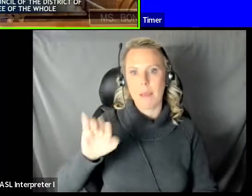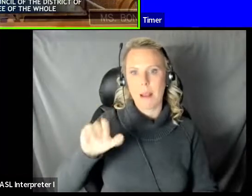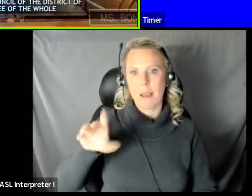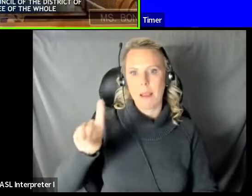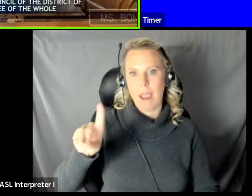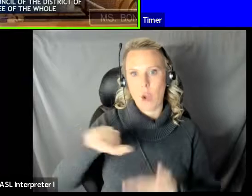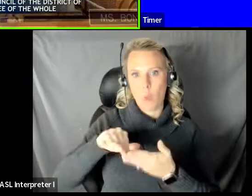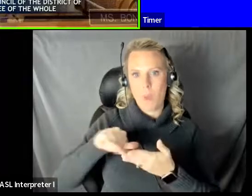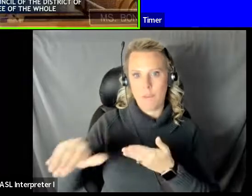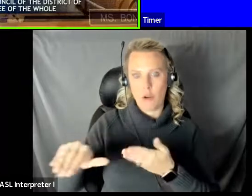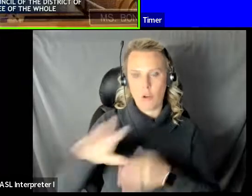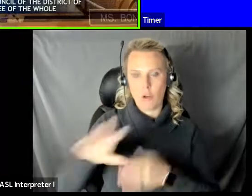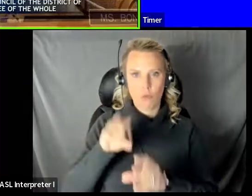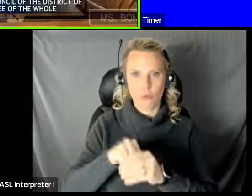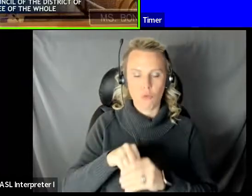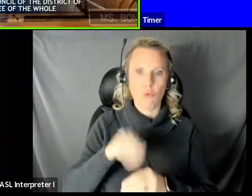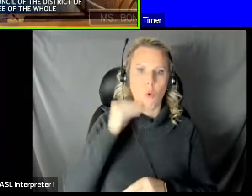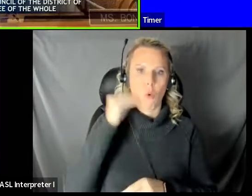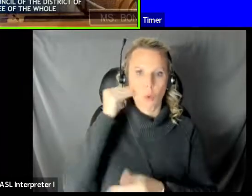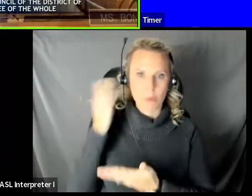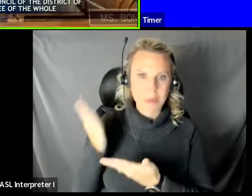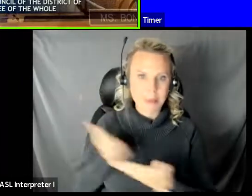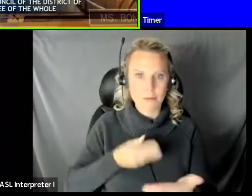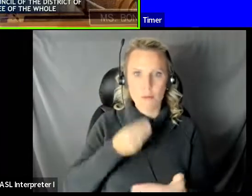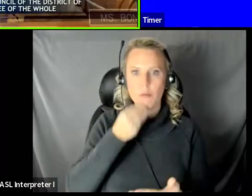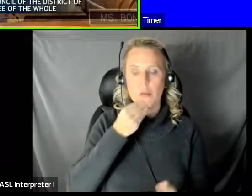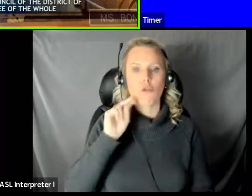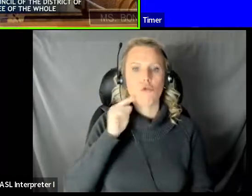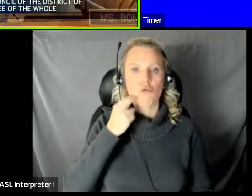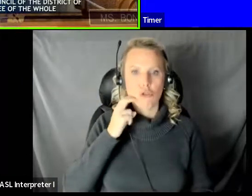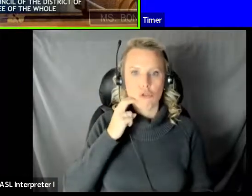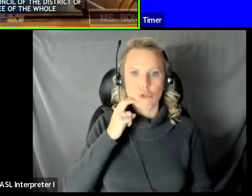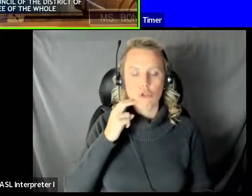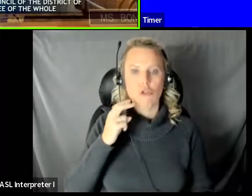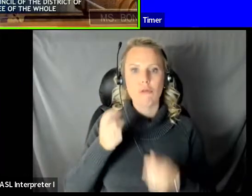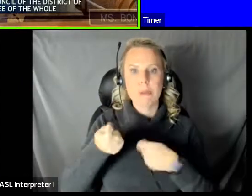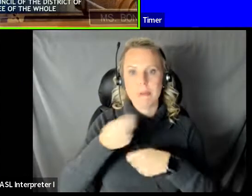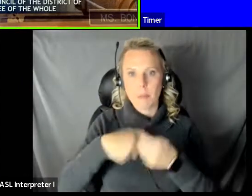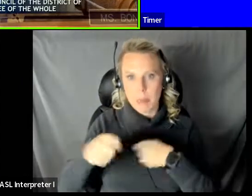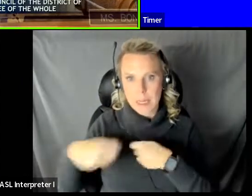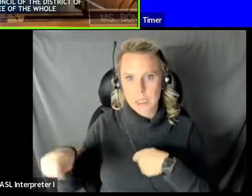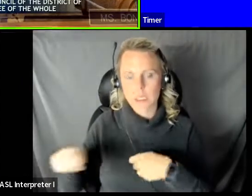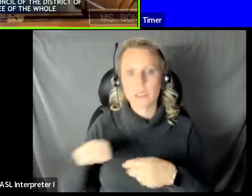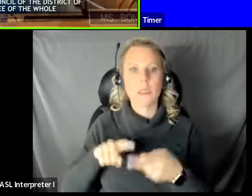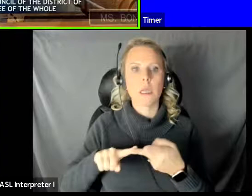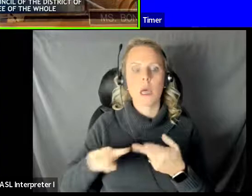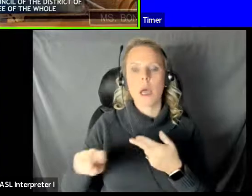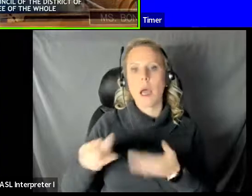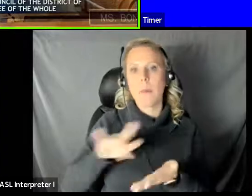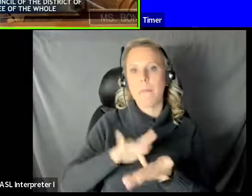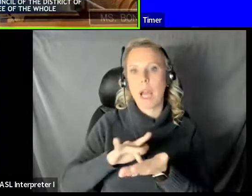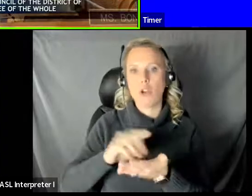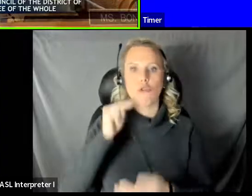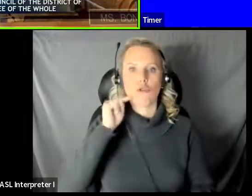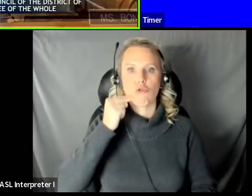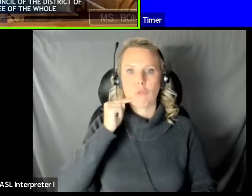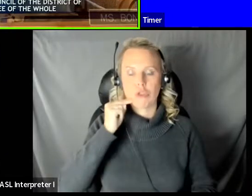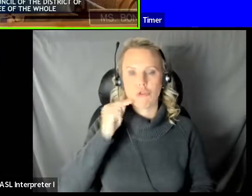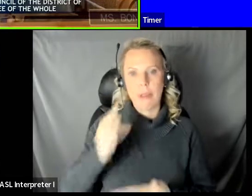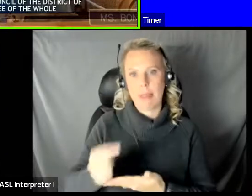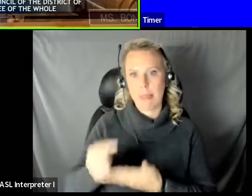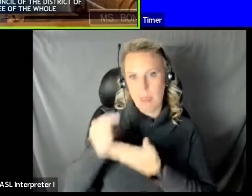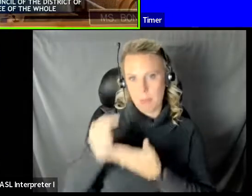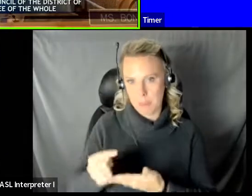waiver to include home delivered meals, nutritional supplement, and medical nutrition